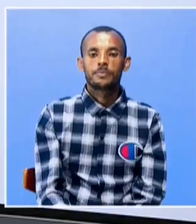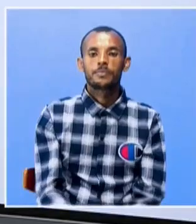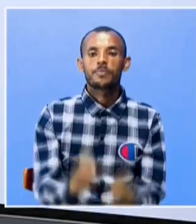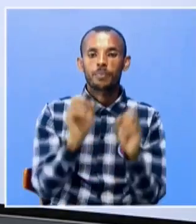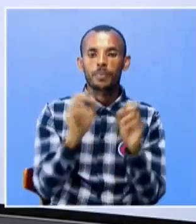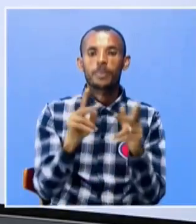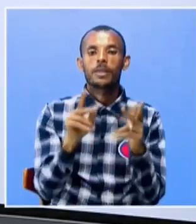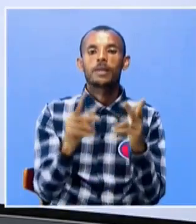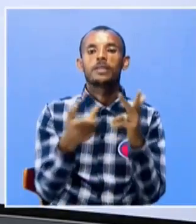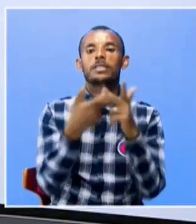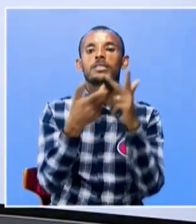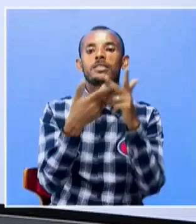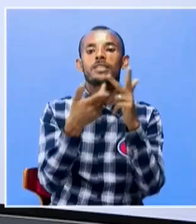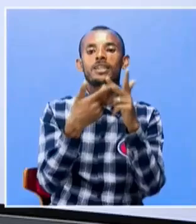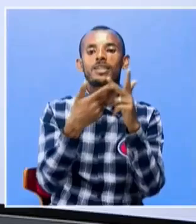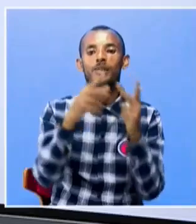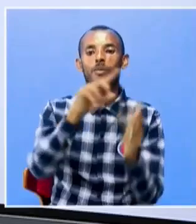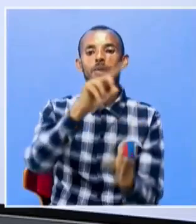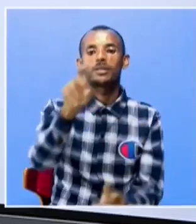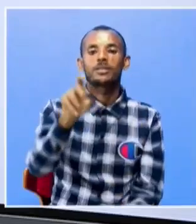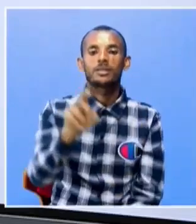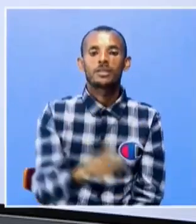Okay, third,